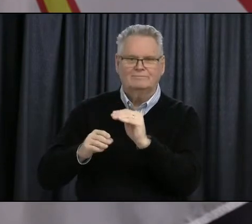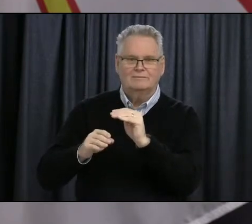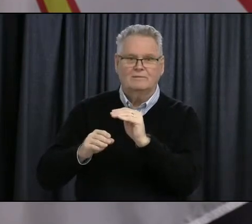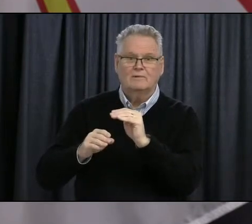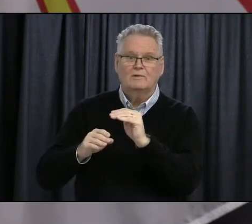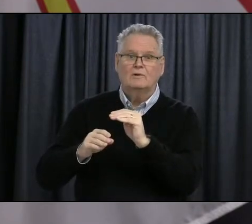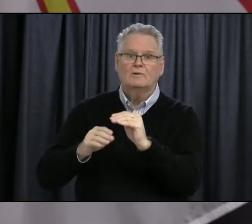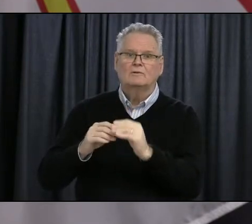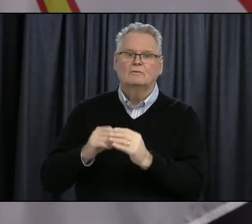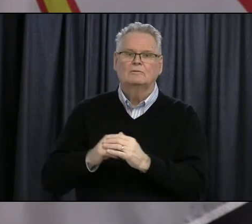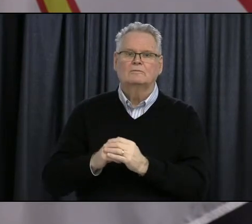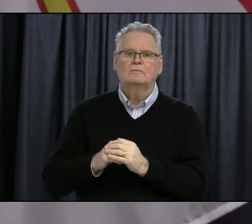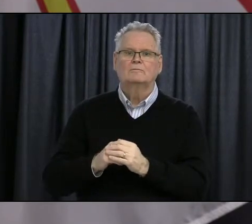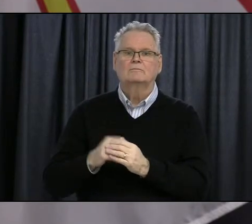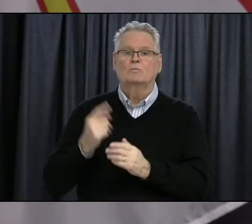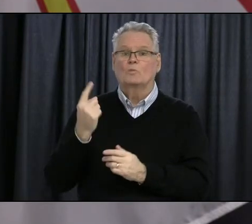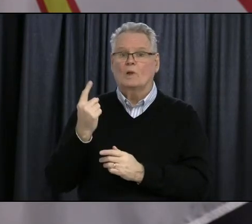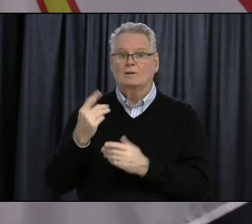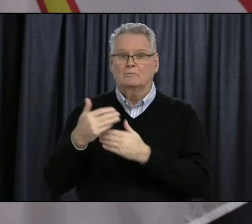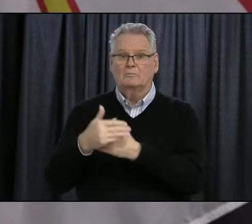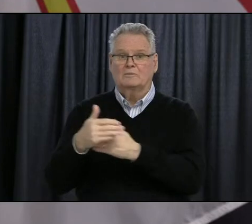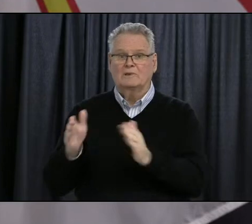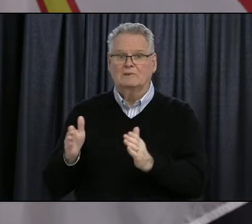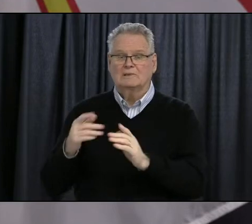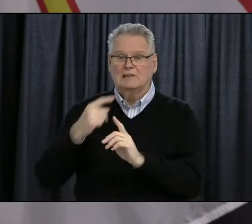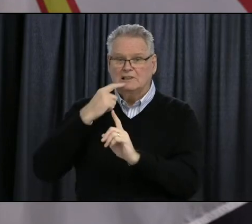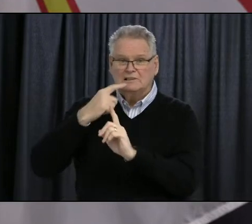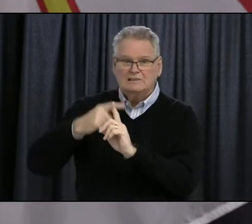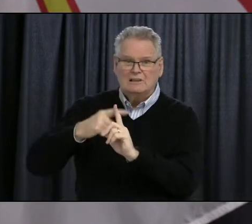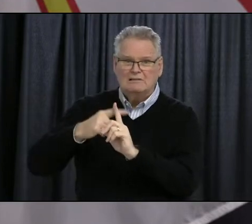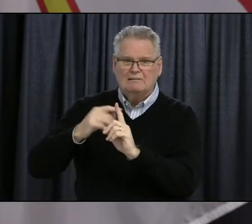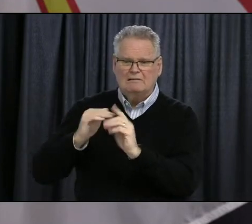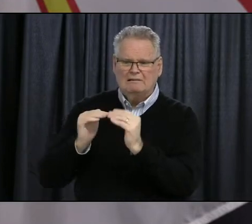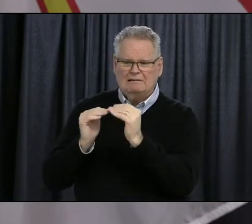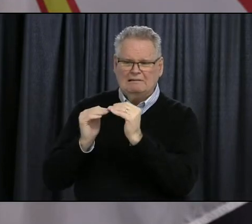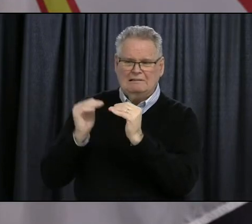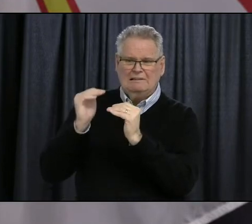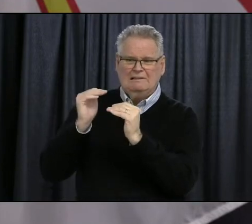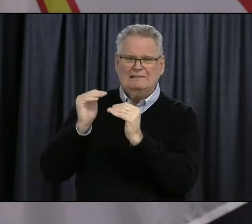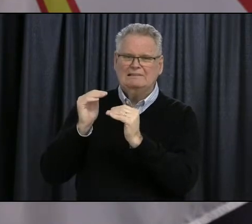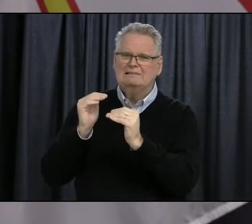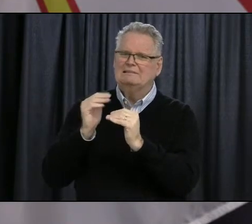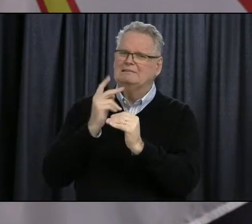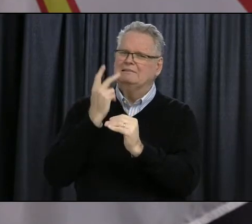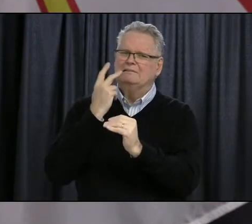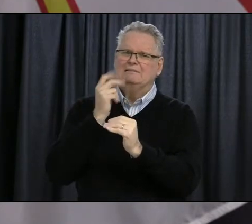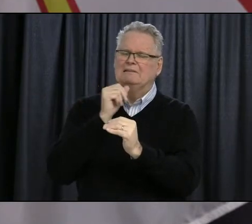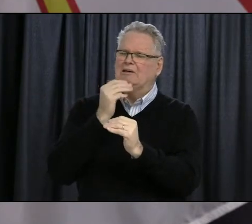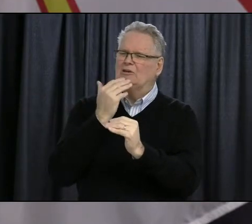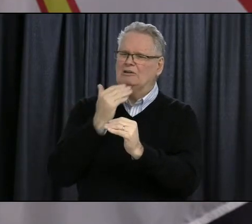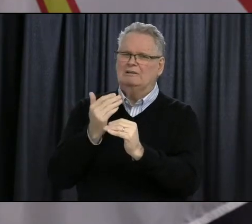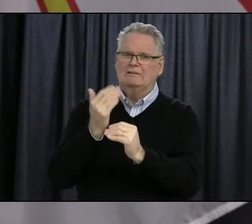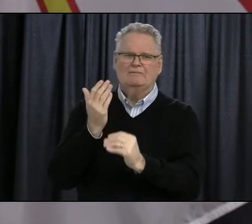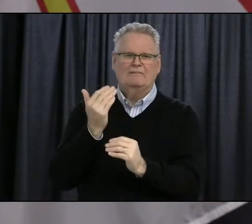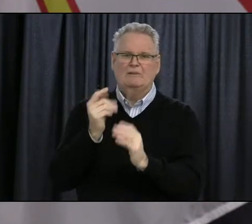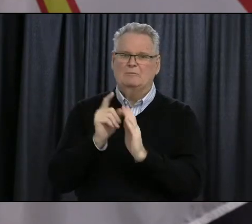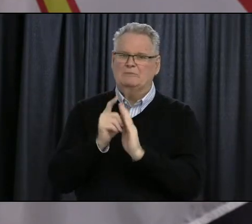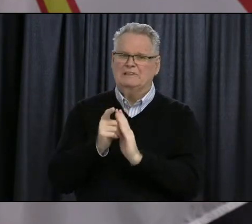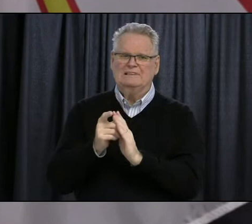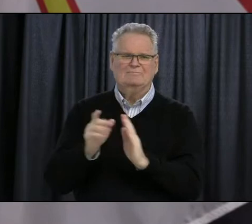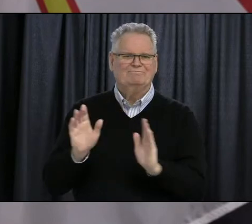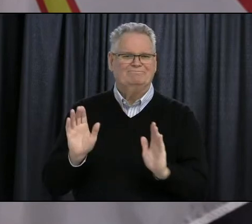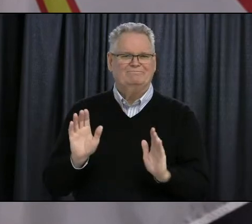above that temperature for about 15 minutes. So that doesn't mean that there's been any damage